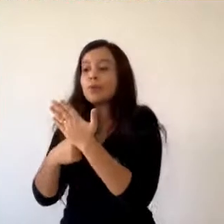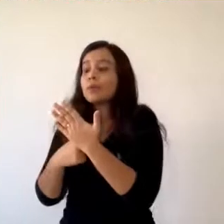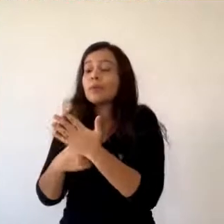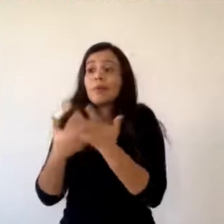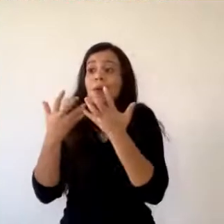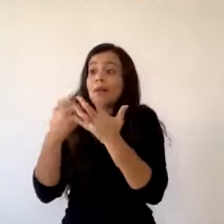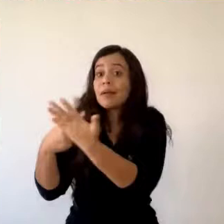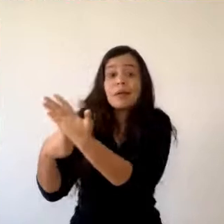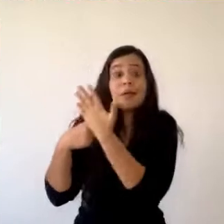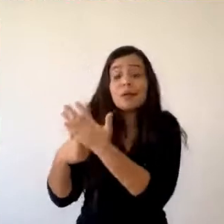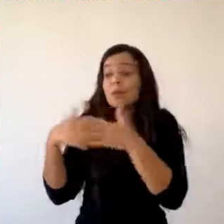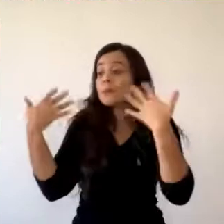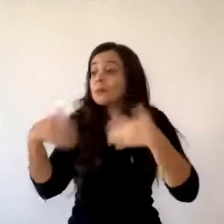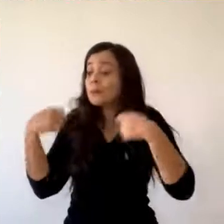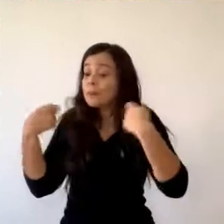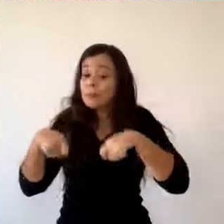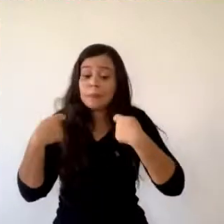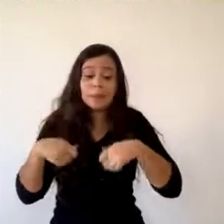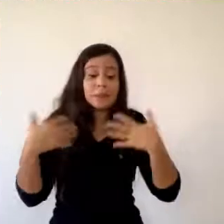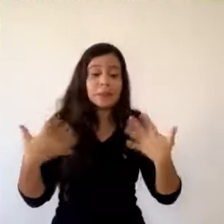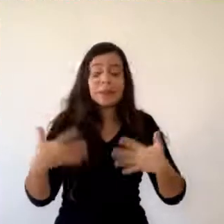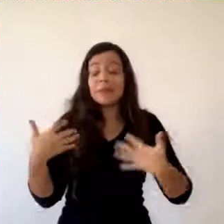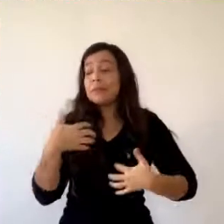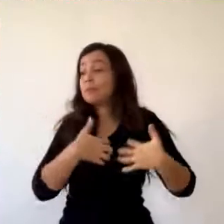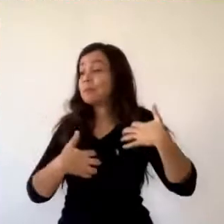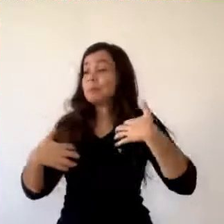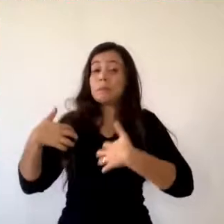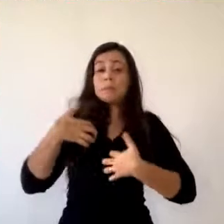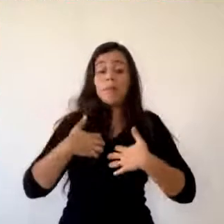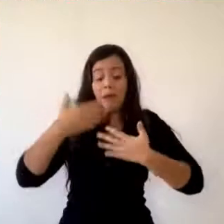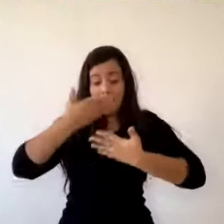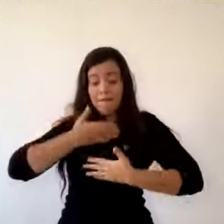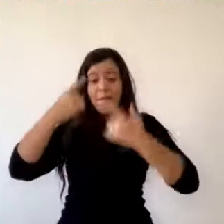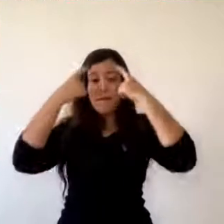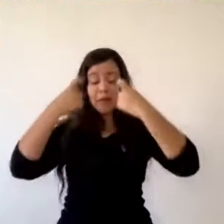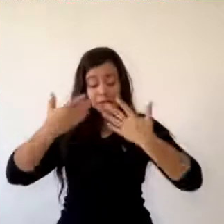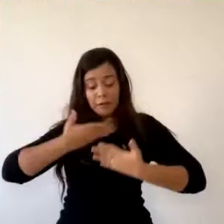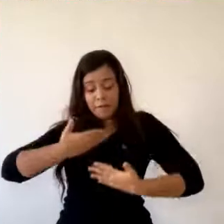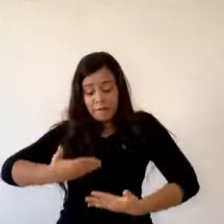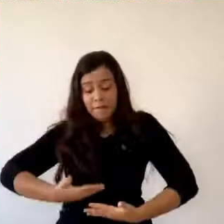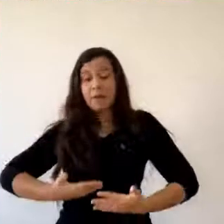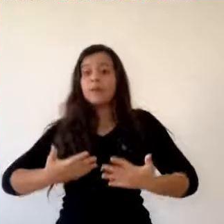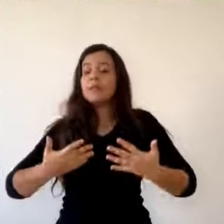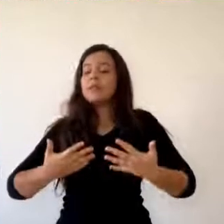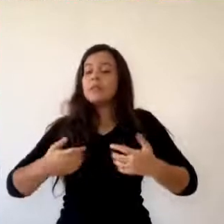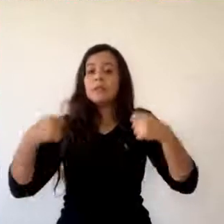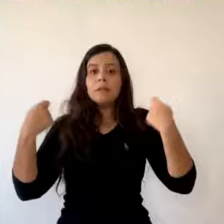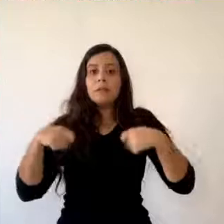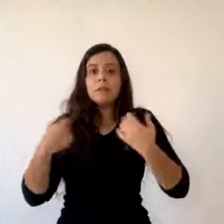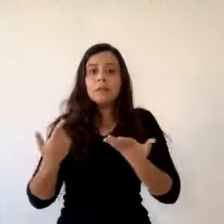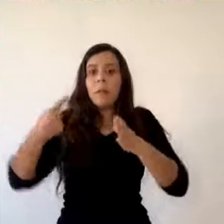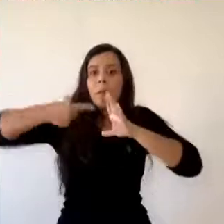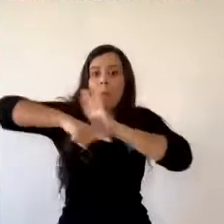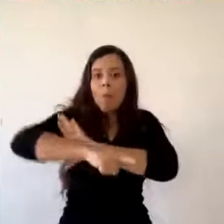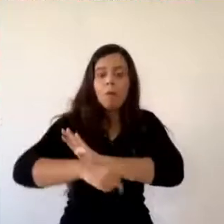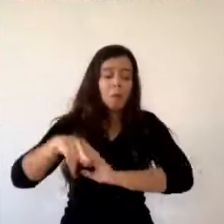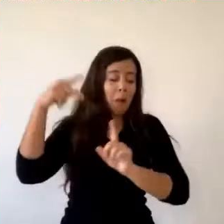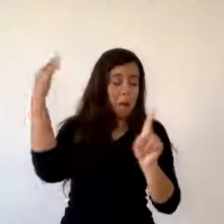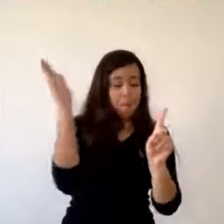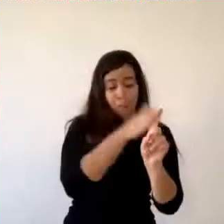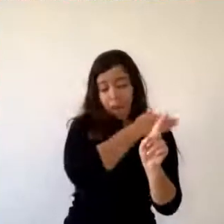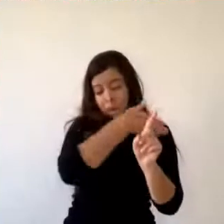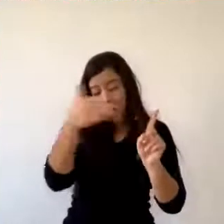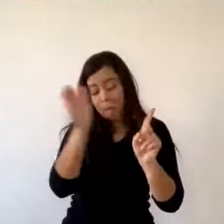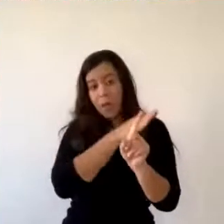That moment of explosion in which there's physical violence, a more serious type